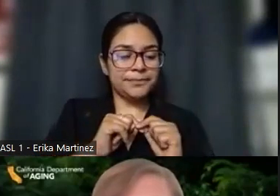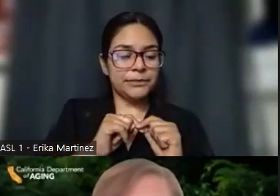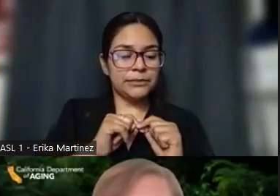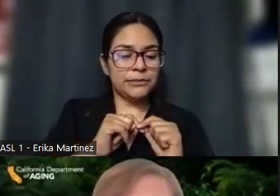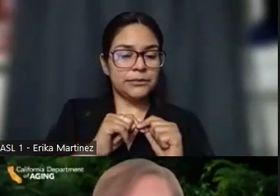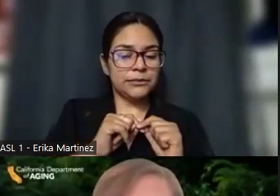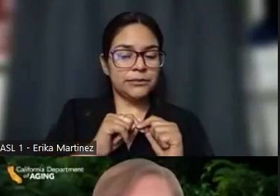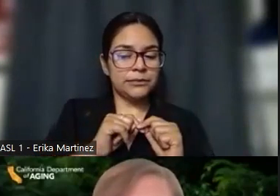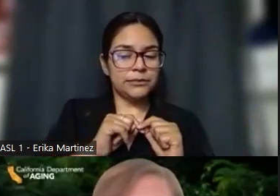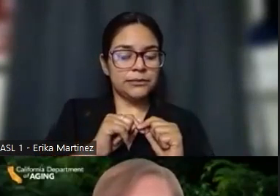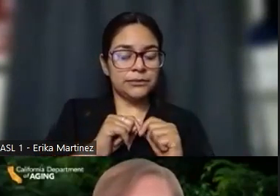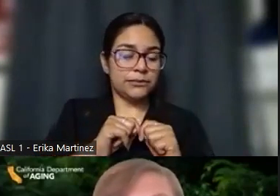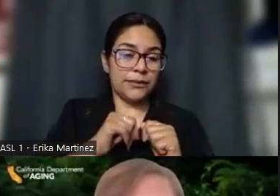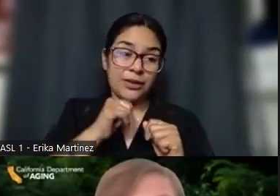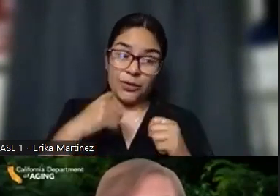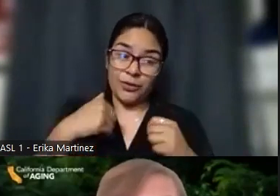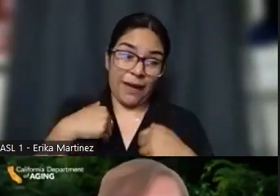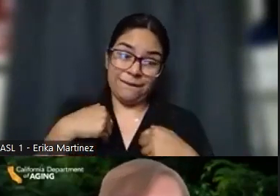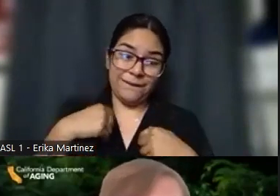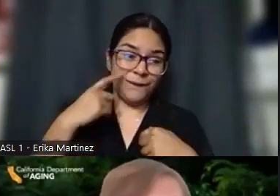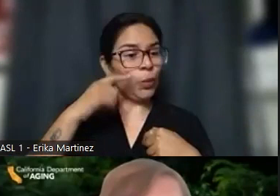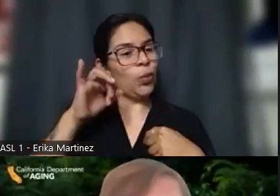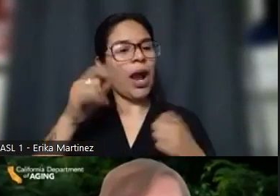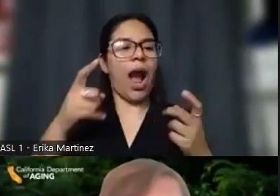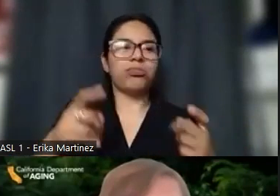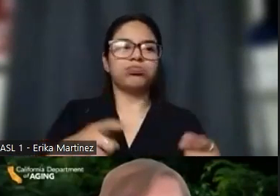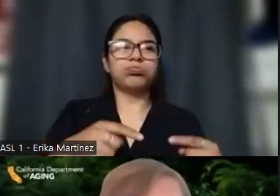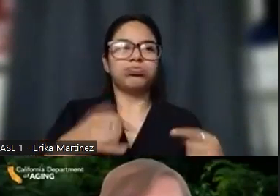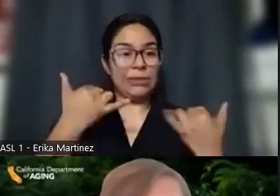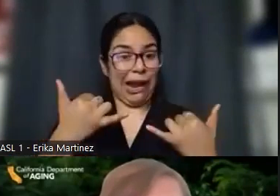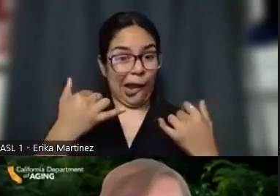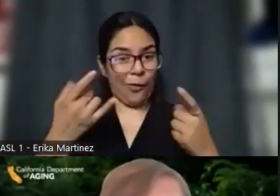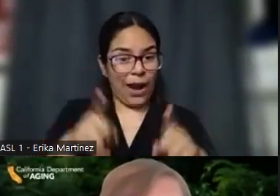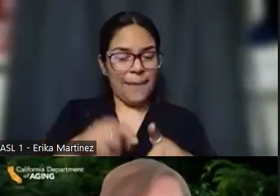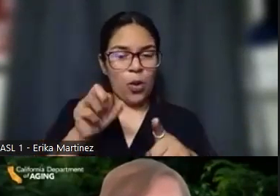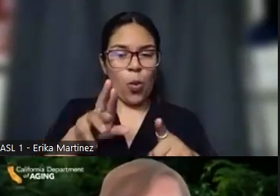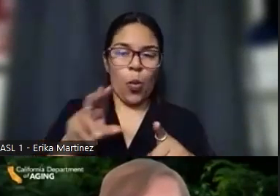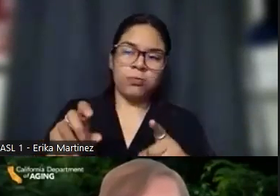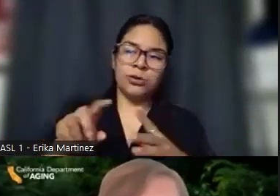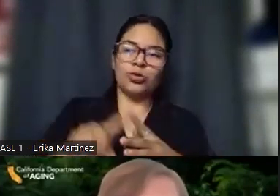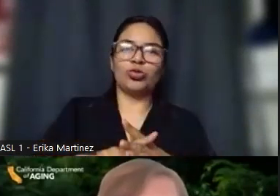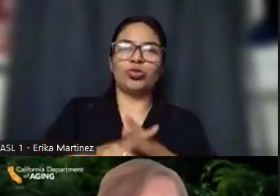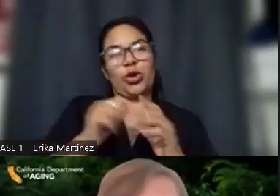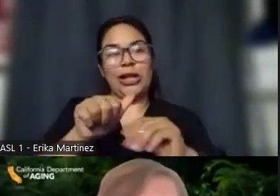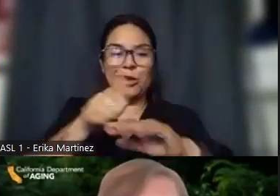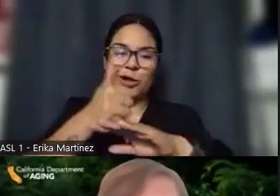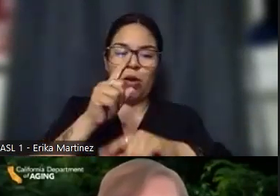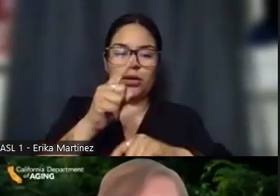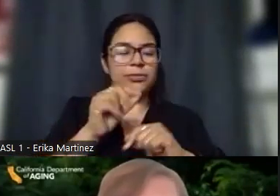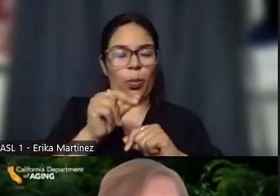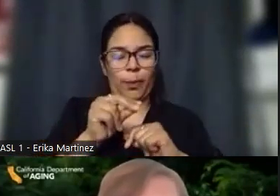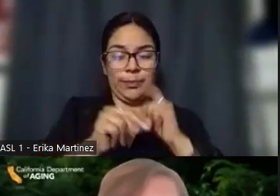any, current conservatorship or trying to terminate a conservatorship or to set one up. But,